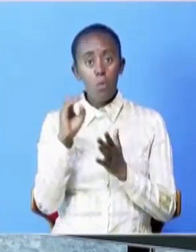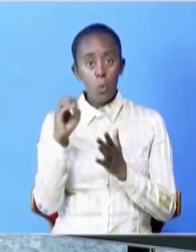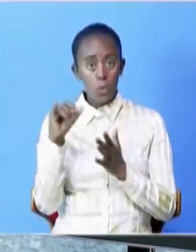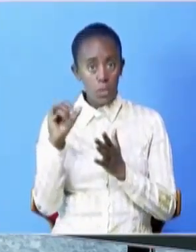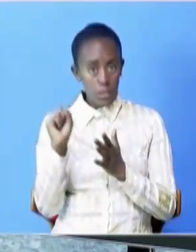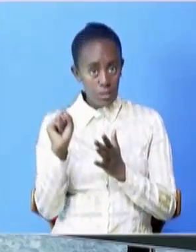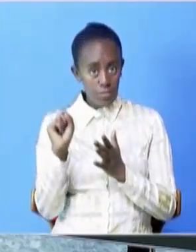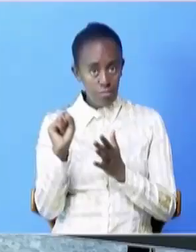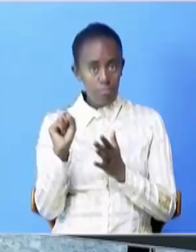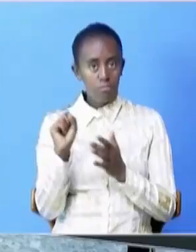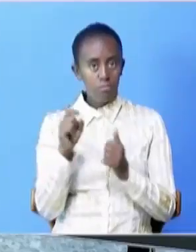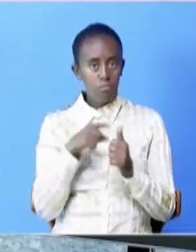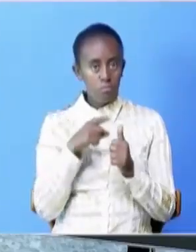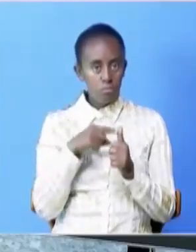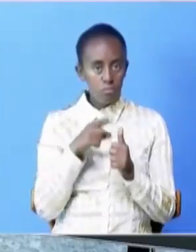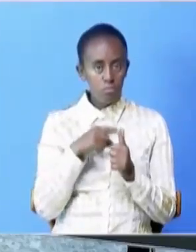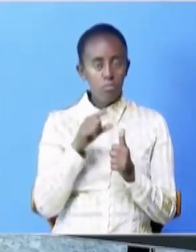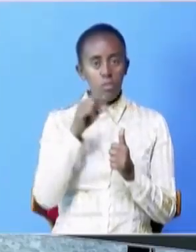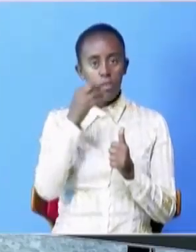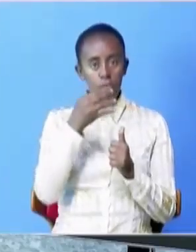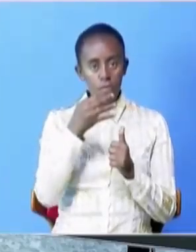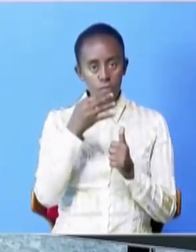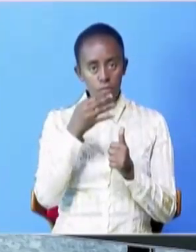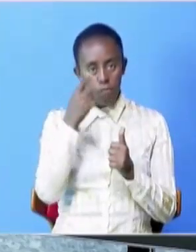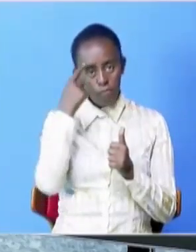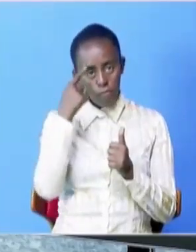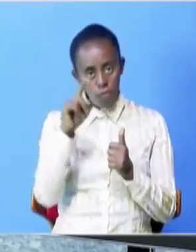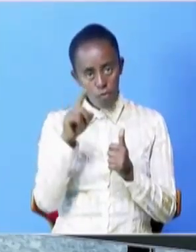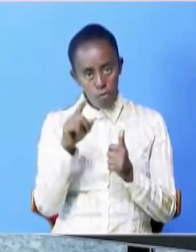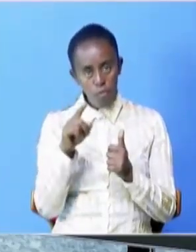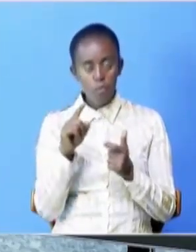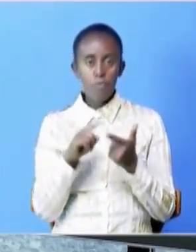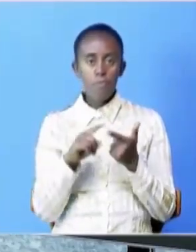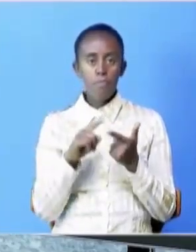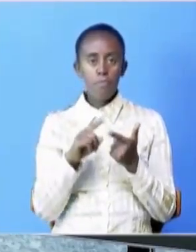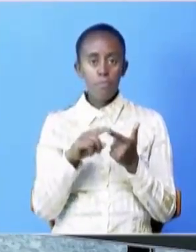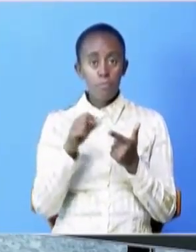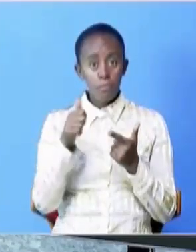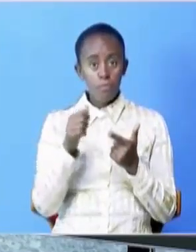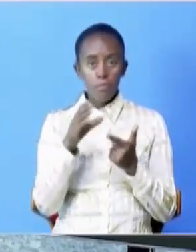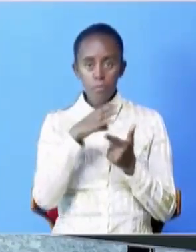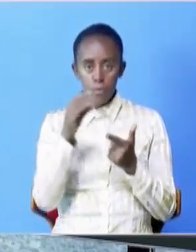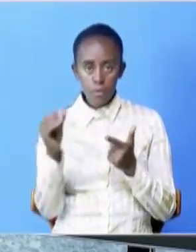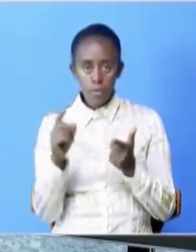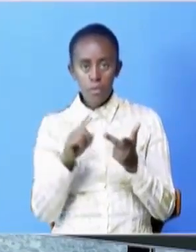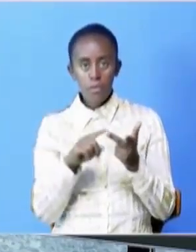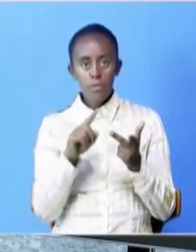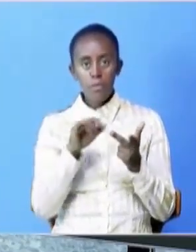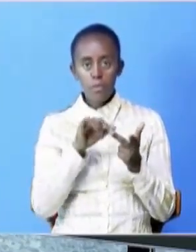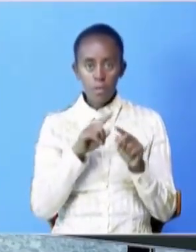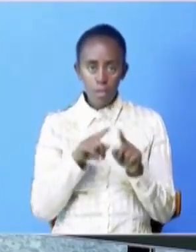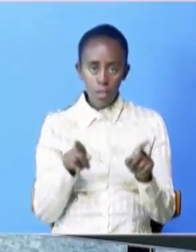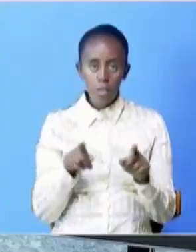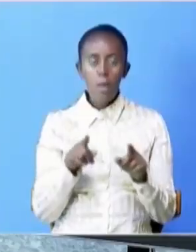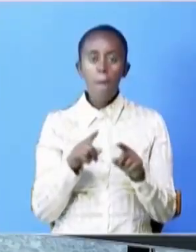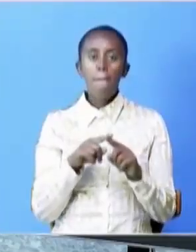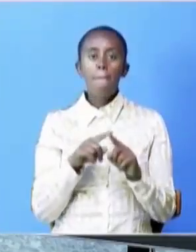Fanboys stand for, they are abbreviation, and they stand for and, yet, so,